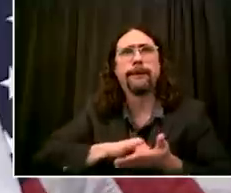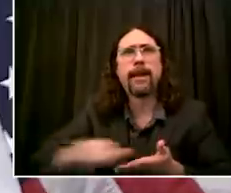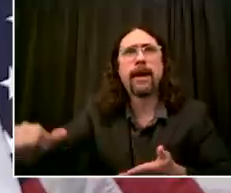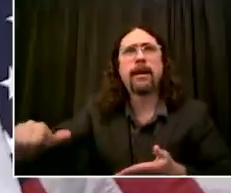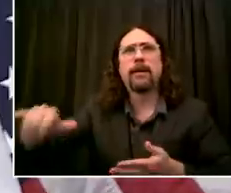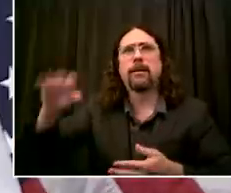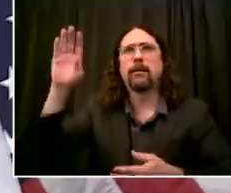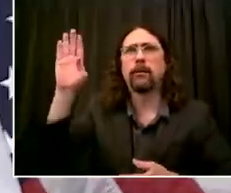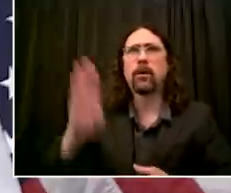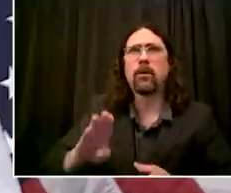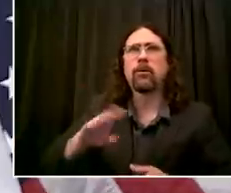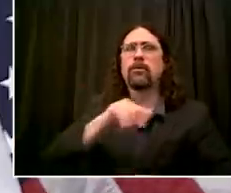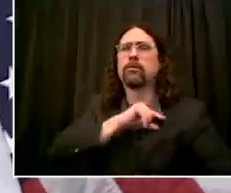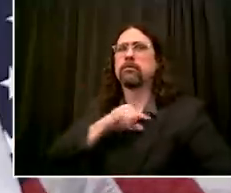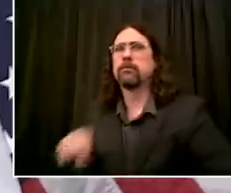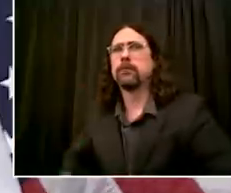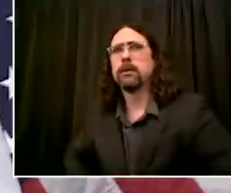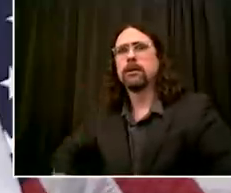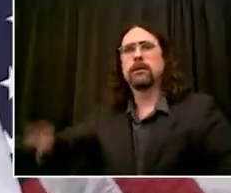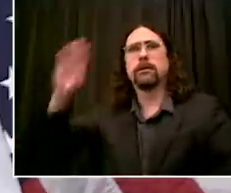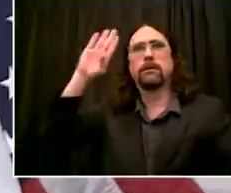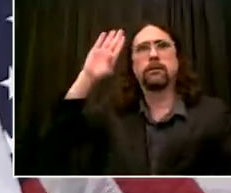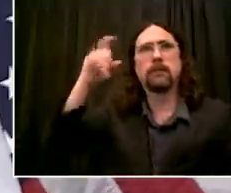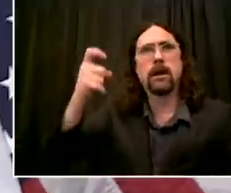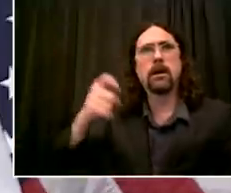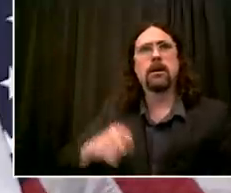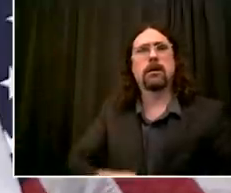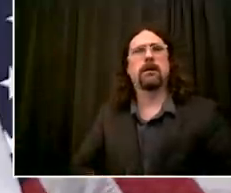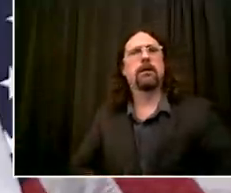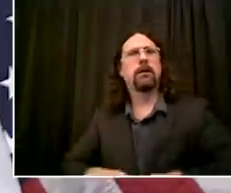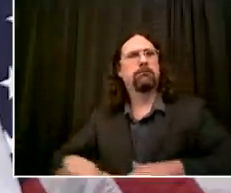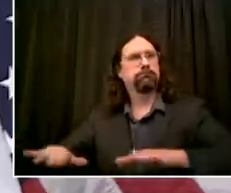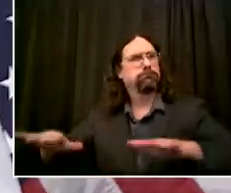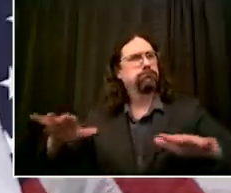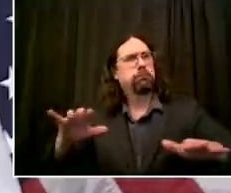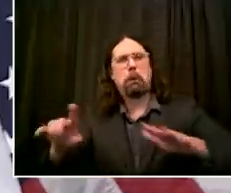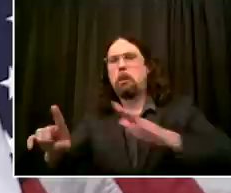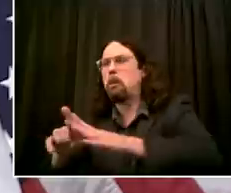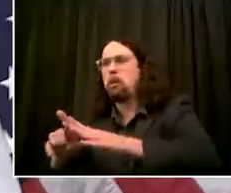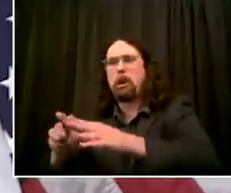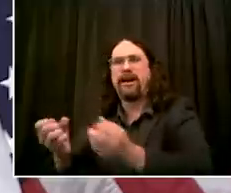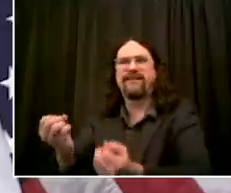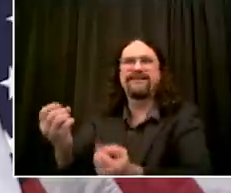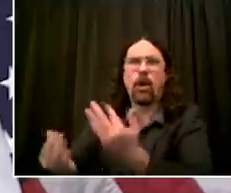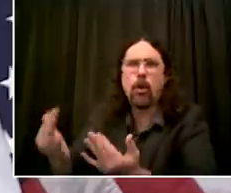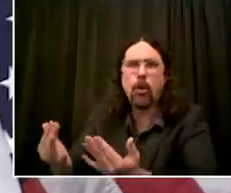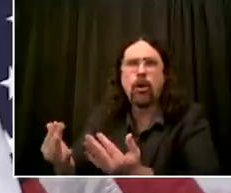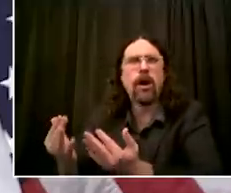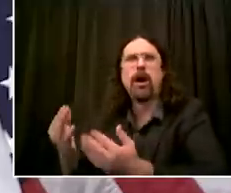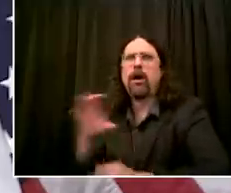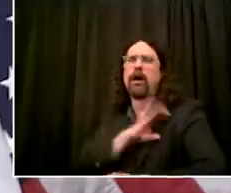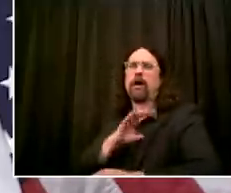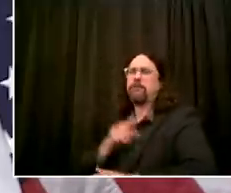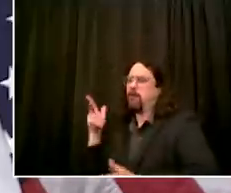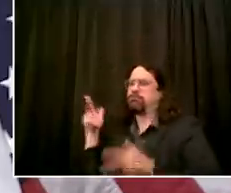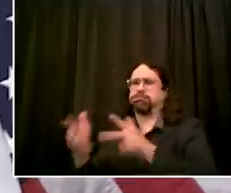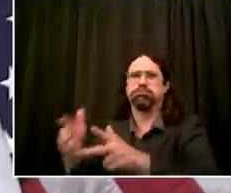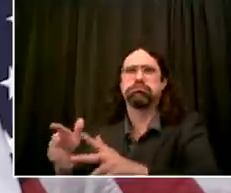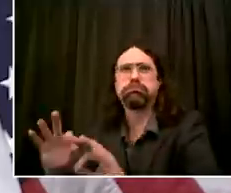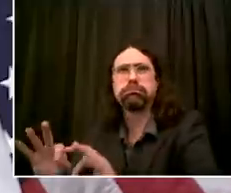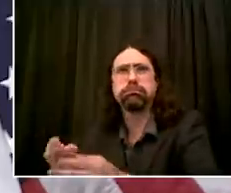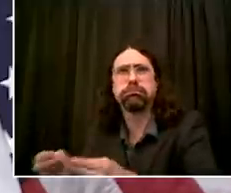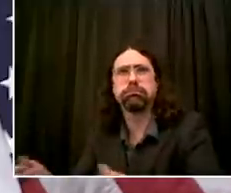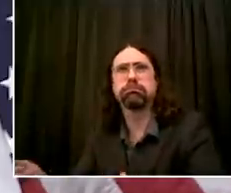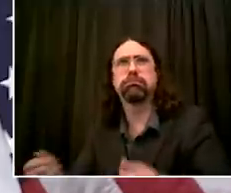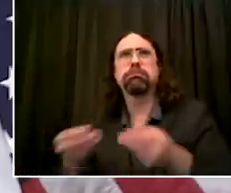we get more information in the course of the day, but overwhelmingly, it was a very different reality in New York City last night. And the areas that